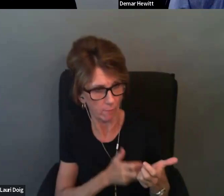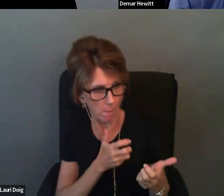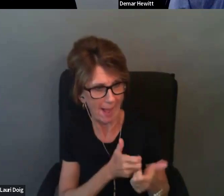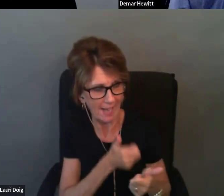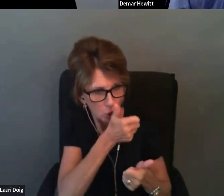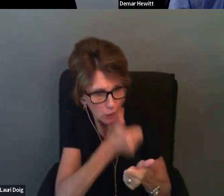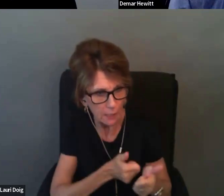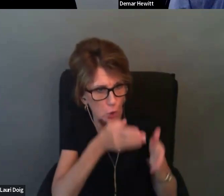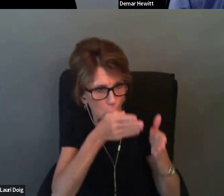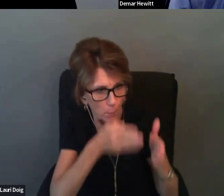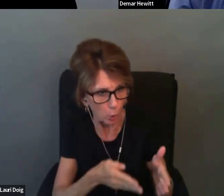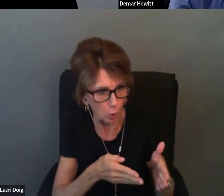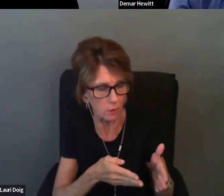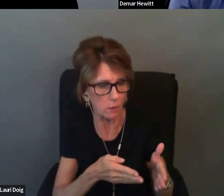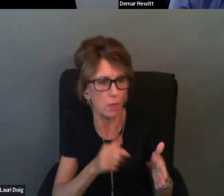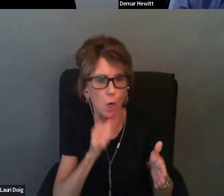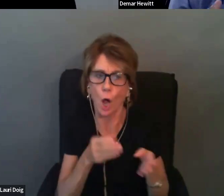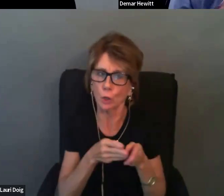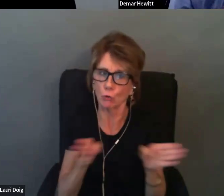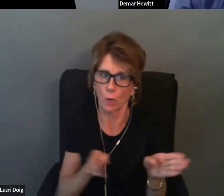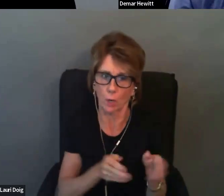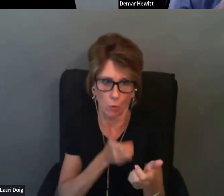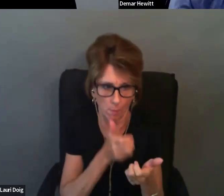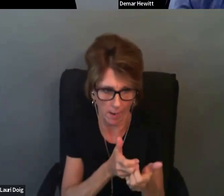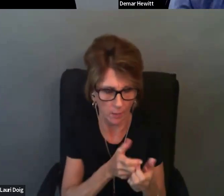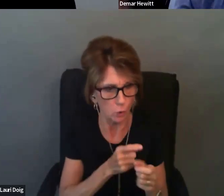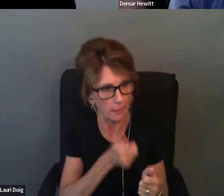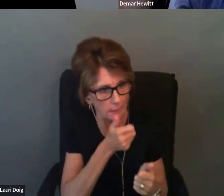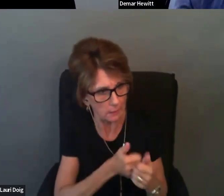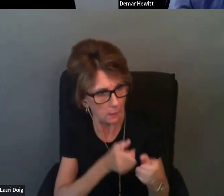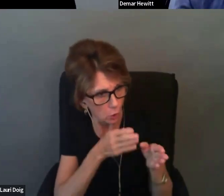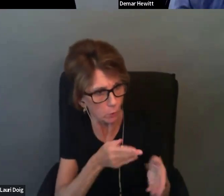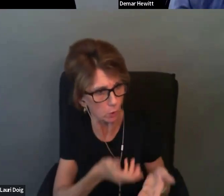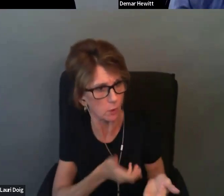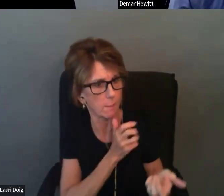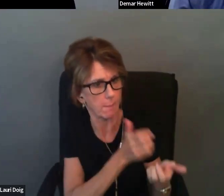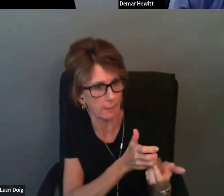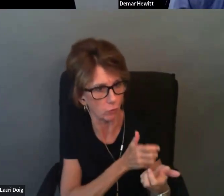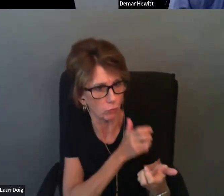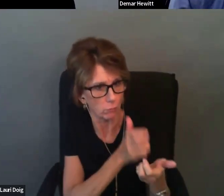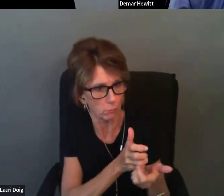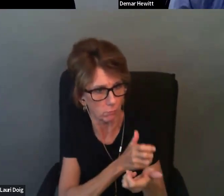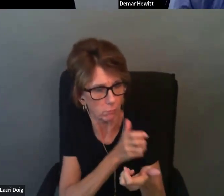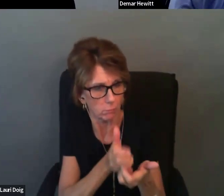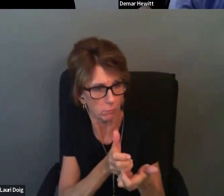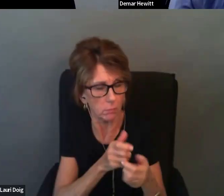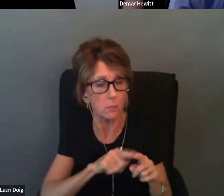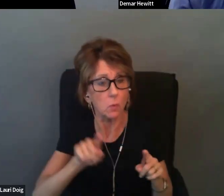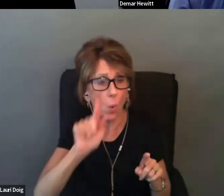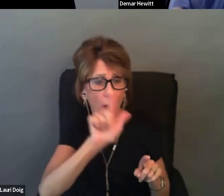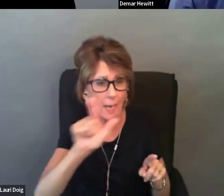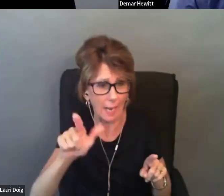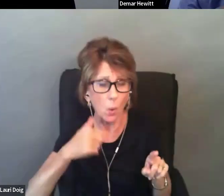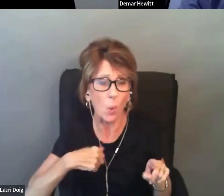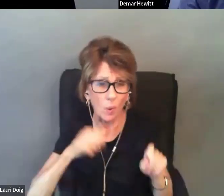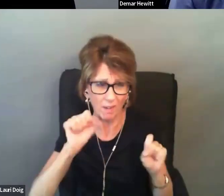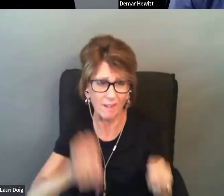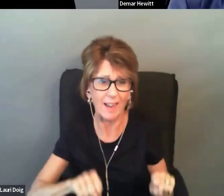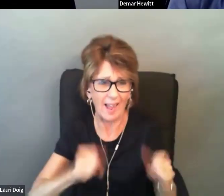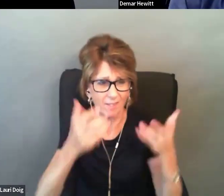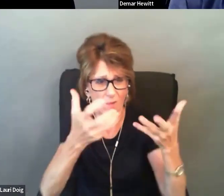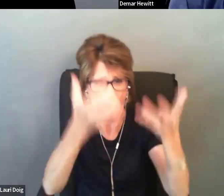So whenever I leave, yes, the landlord can strip the house, bring it back to the bones, and start from